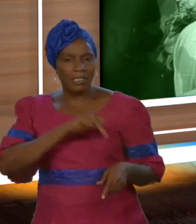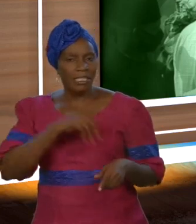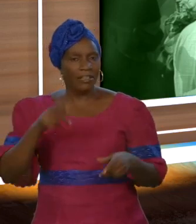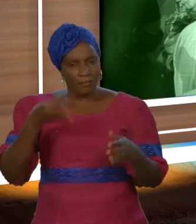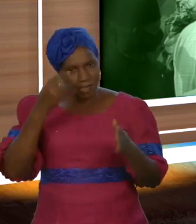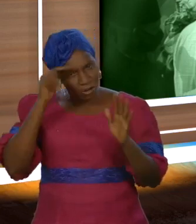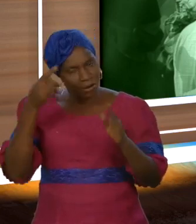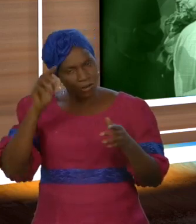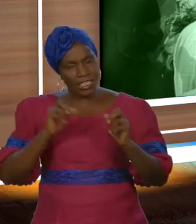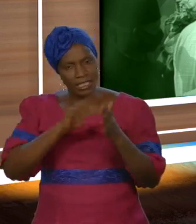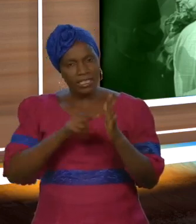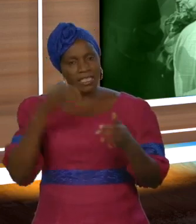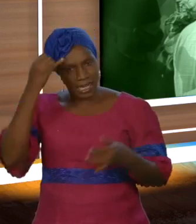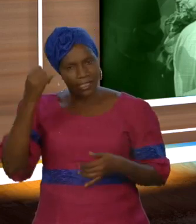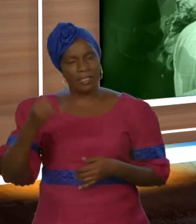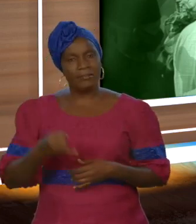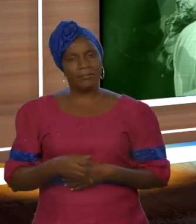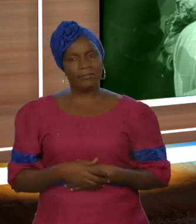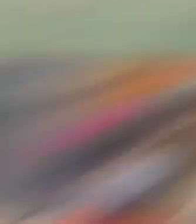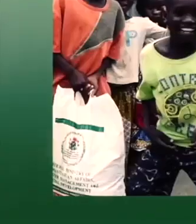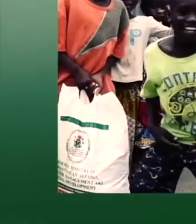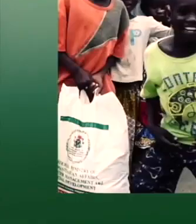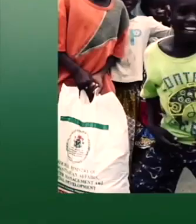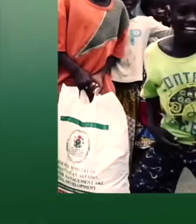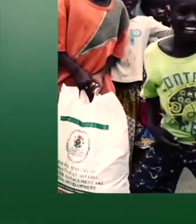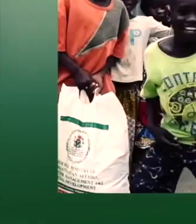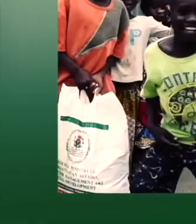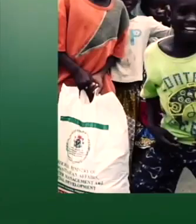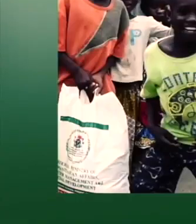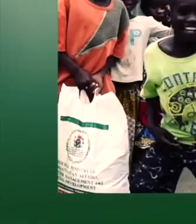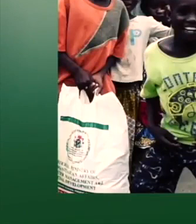they appreciate the federal government for this initiative.